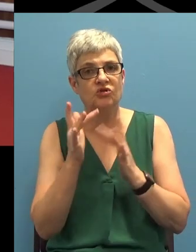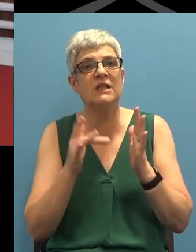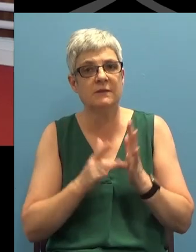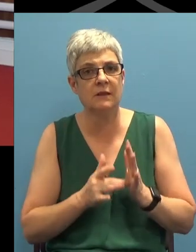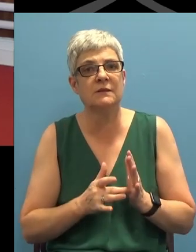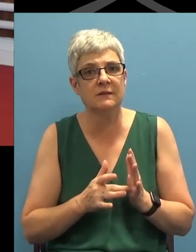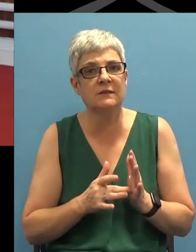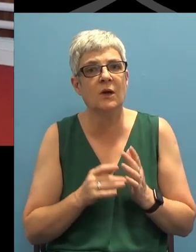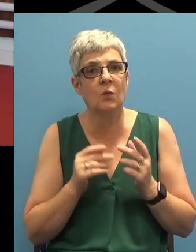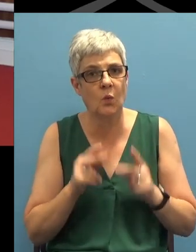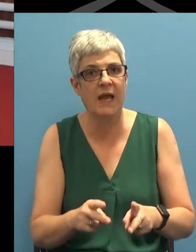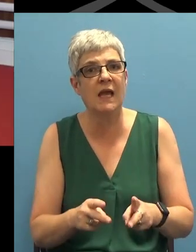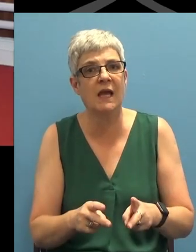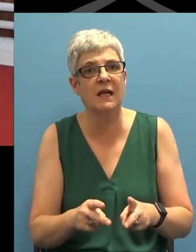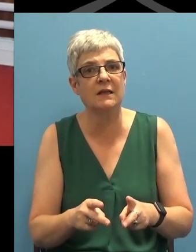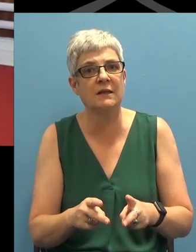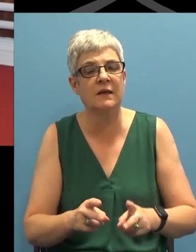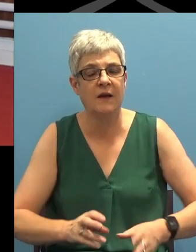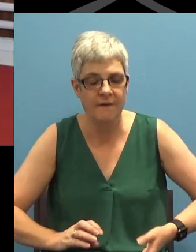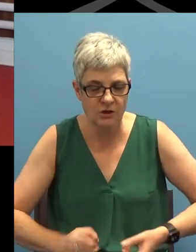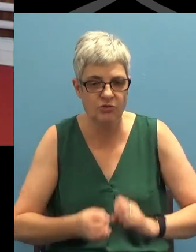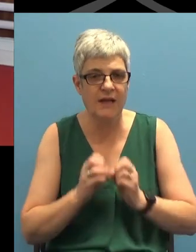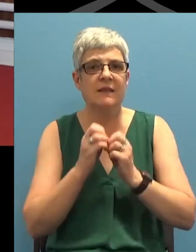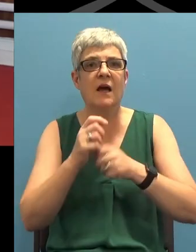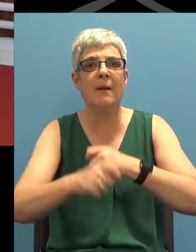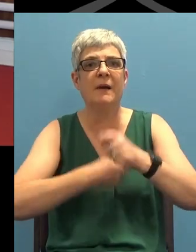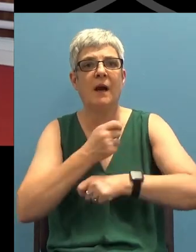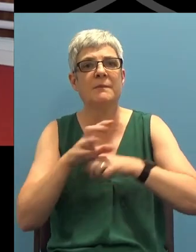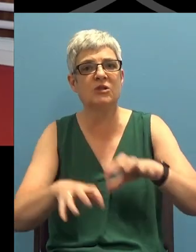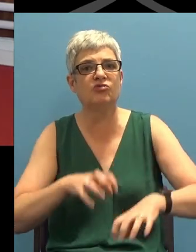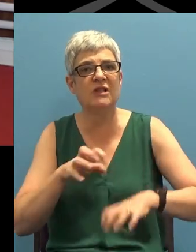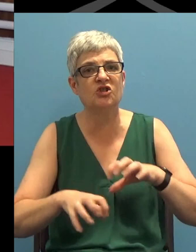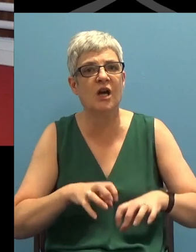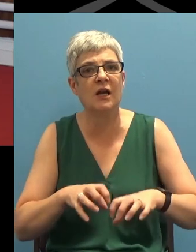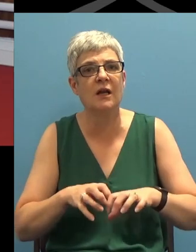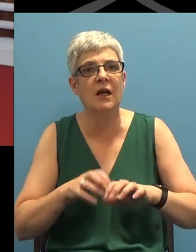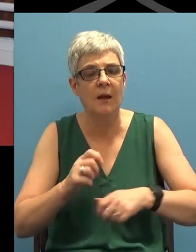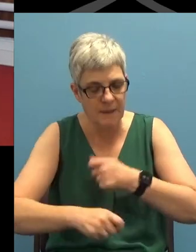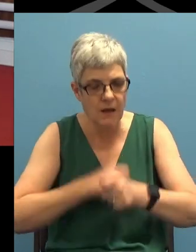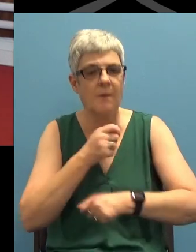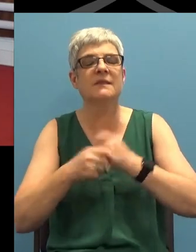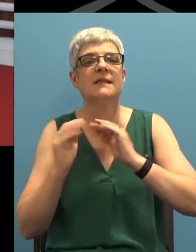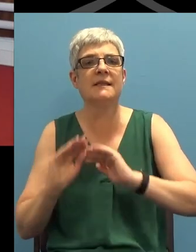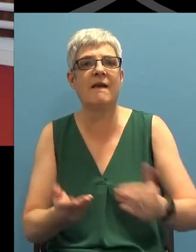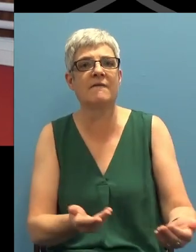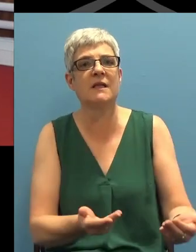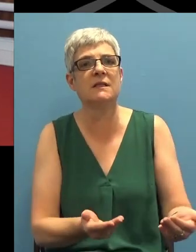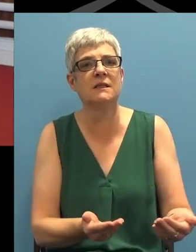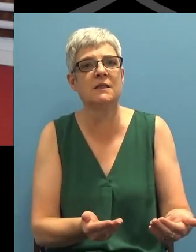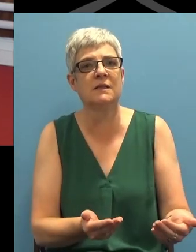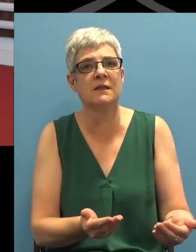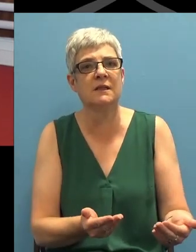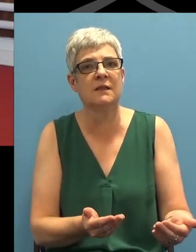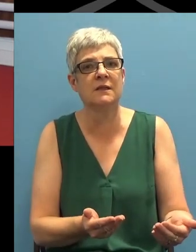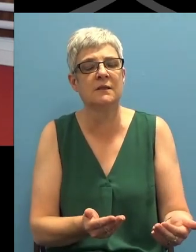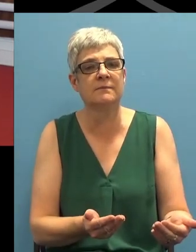way. The Creator becomes a creature, becomes a servant.